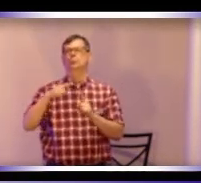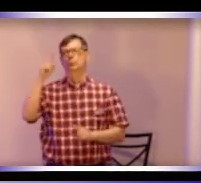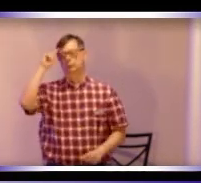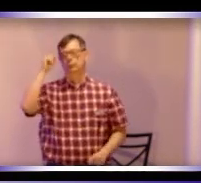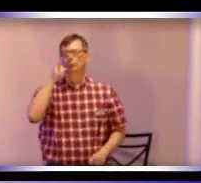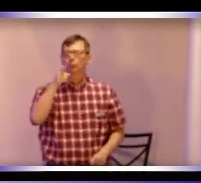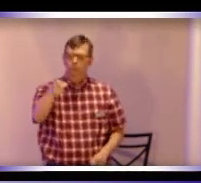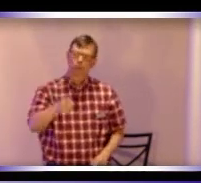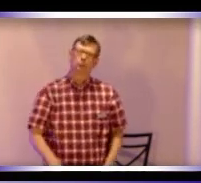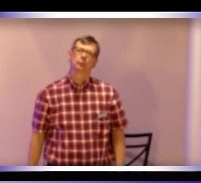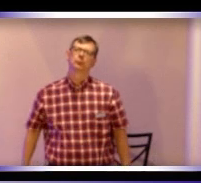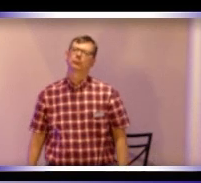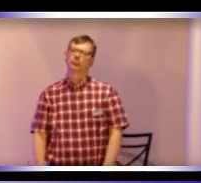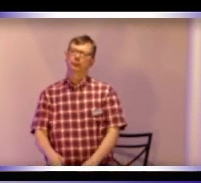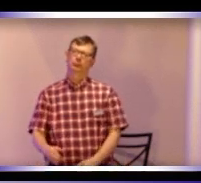out of having been